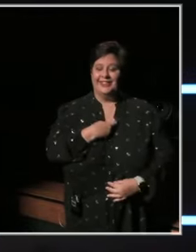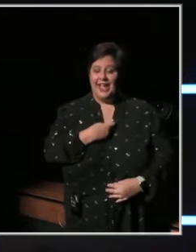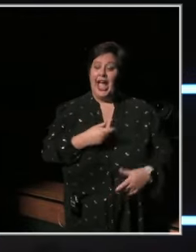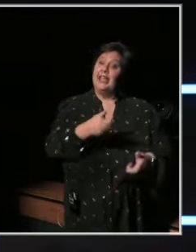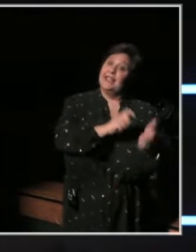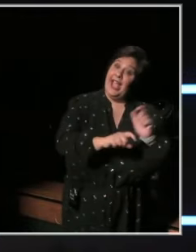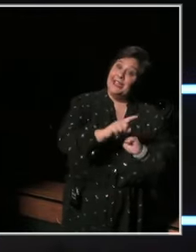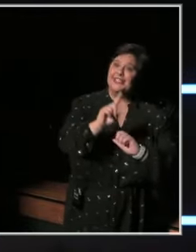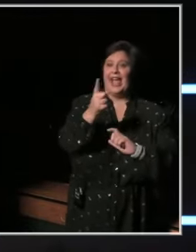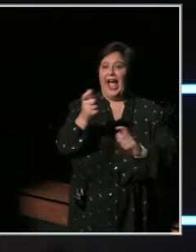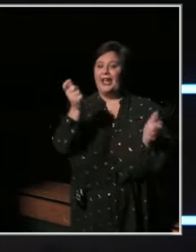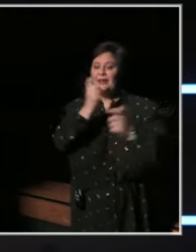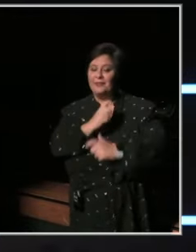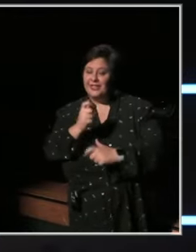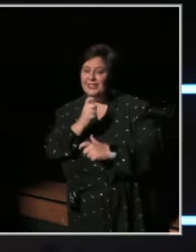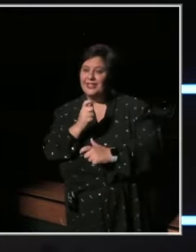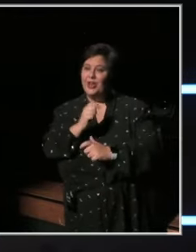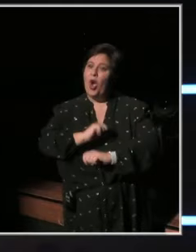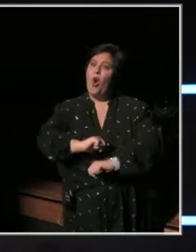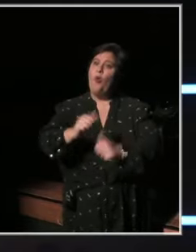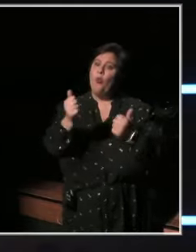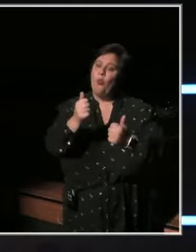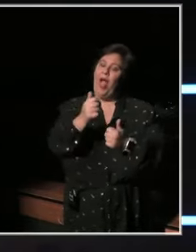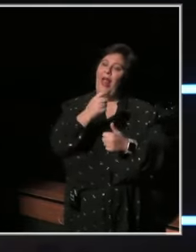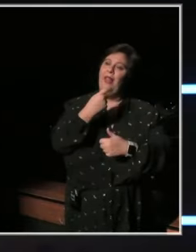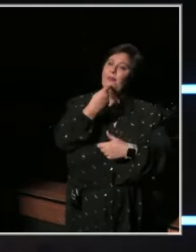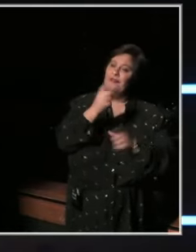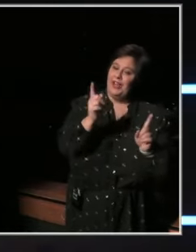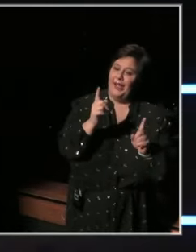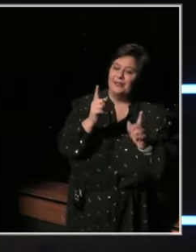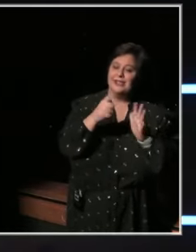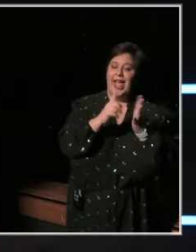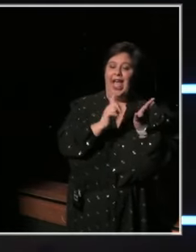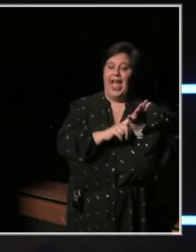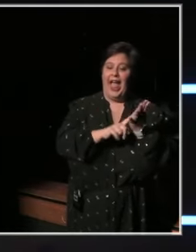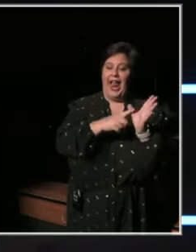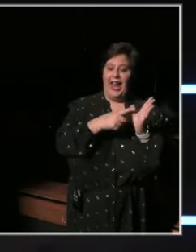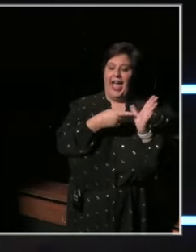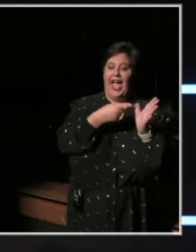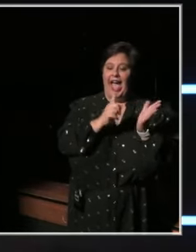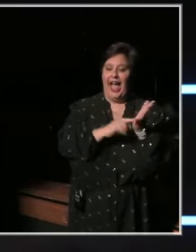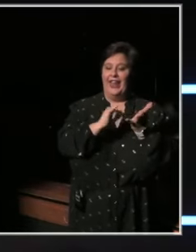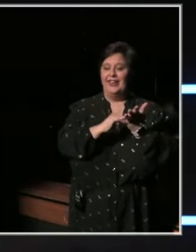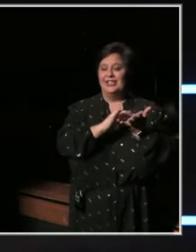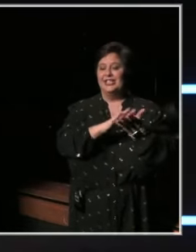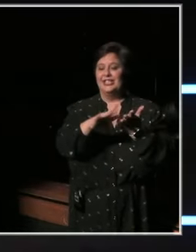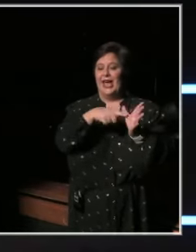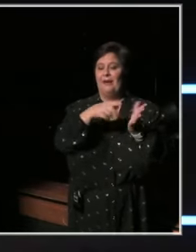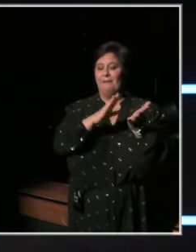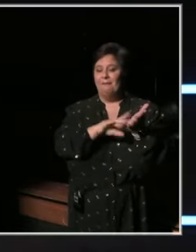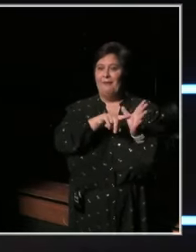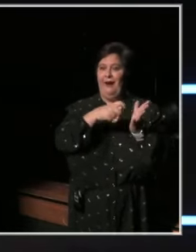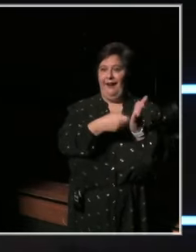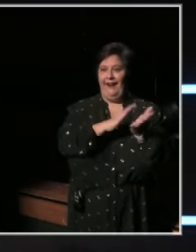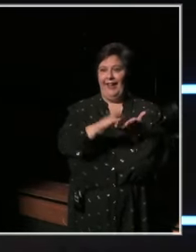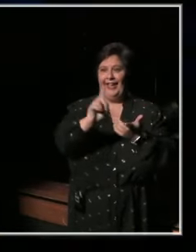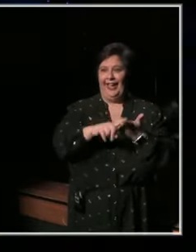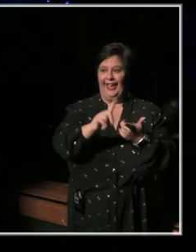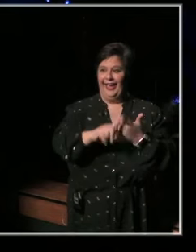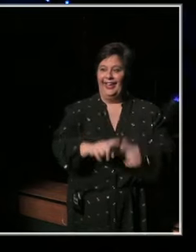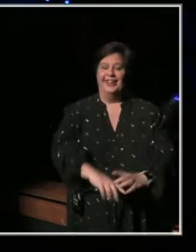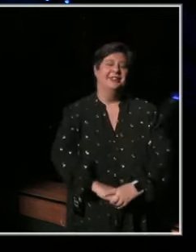Is scientist and comedian, very well pronounced by me, Ella Al-Shamahi.